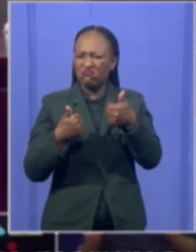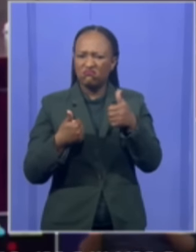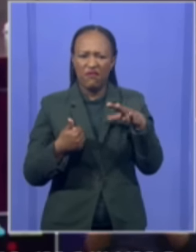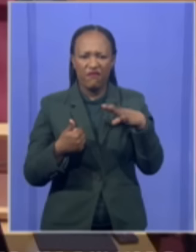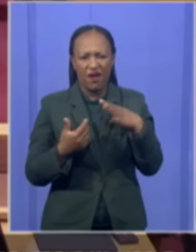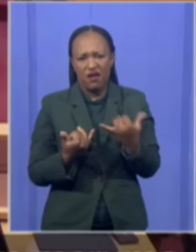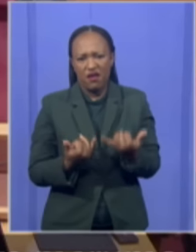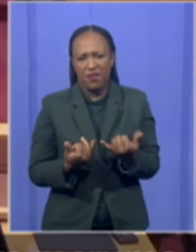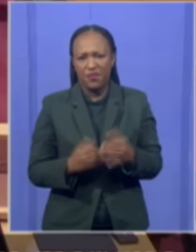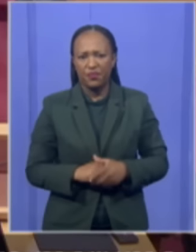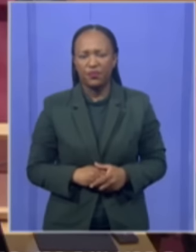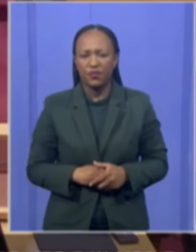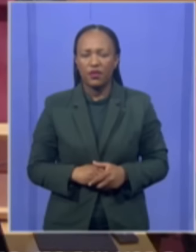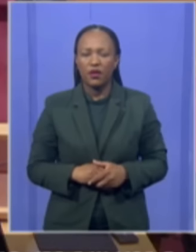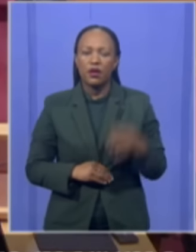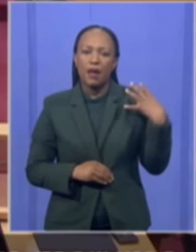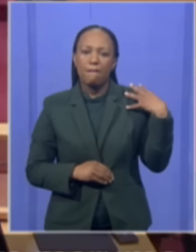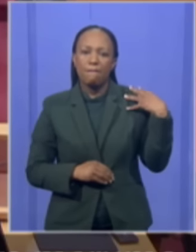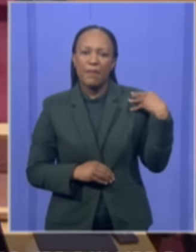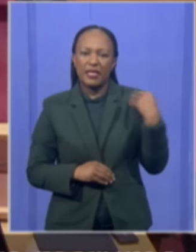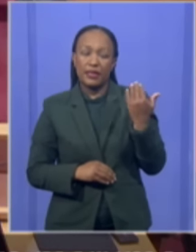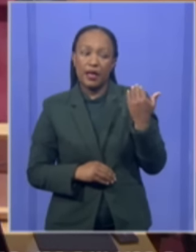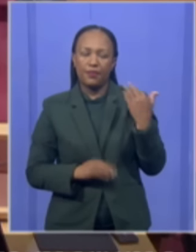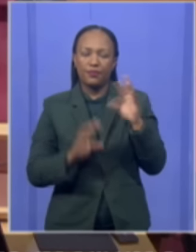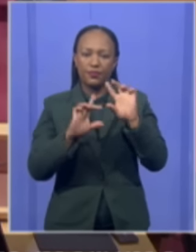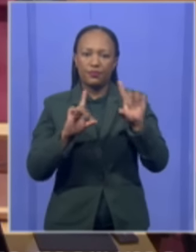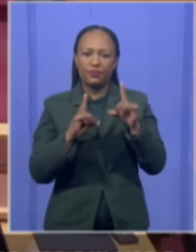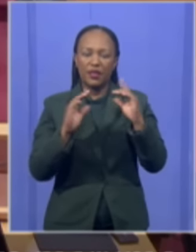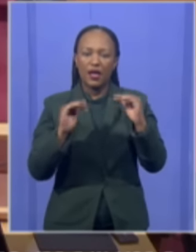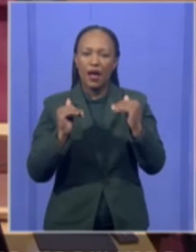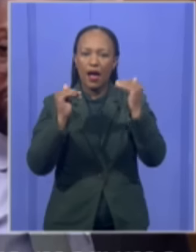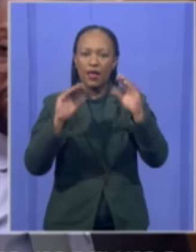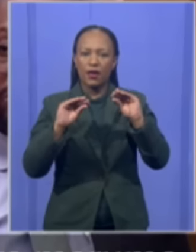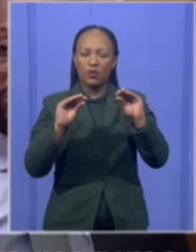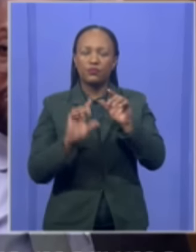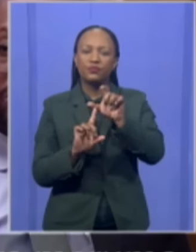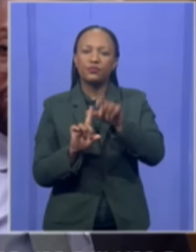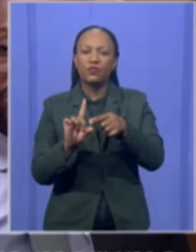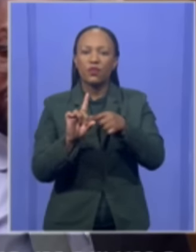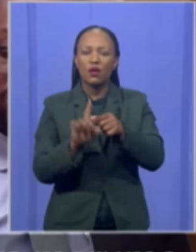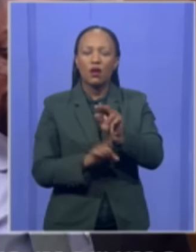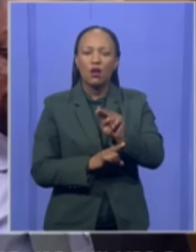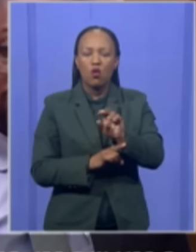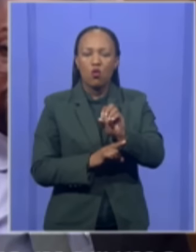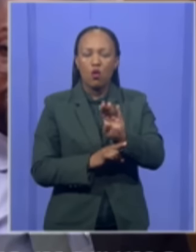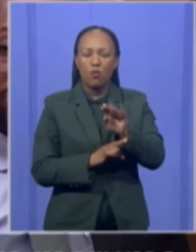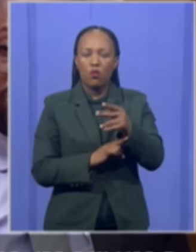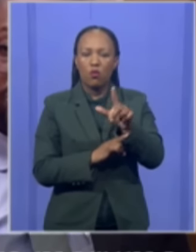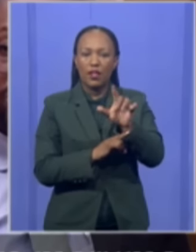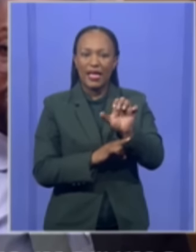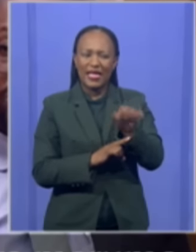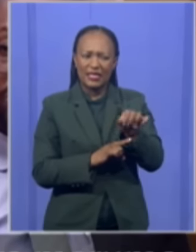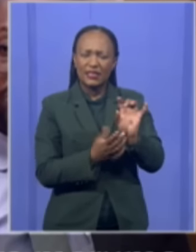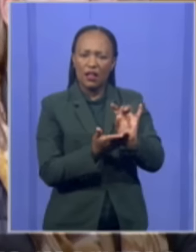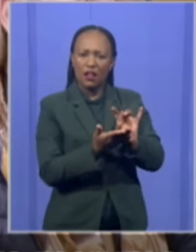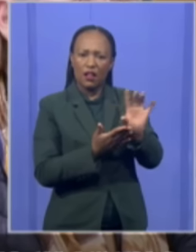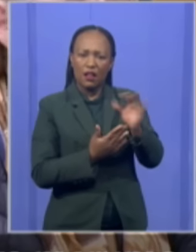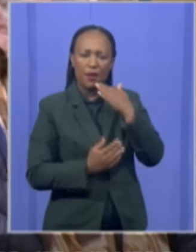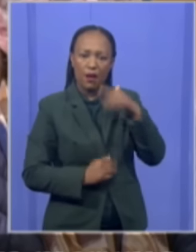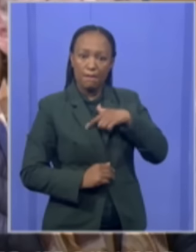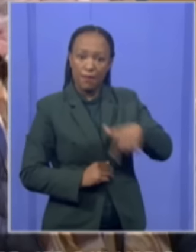Tona ya Maloba ya thuto ya godimo le tlhatlho ngaka Nobuhle Nkabane ga se a phunyoga bogale bja maloko a palamente le ge a lokolotše maemong a gagwe